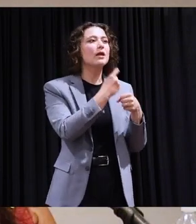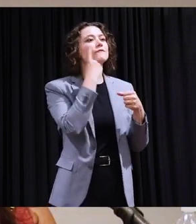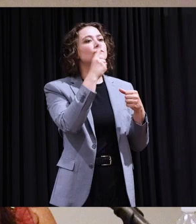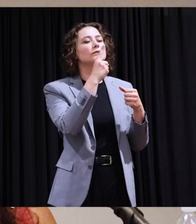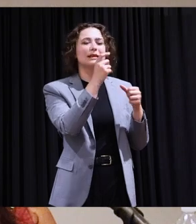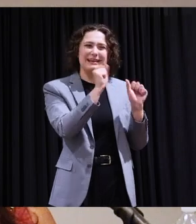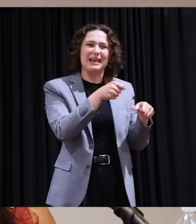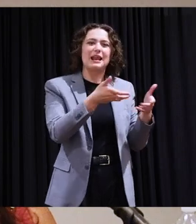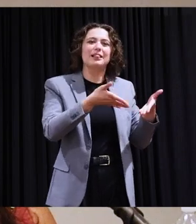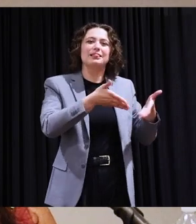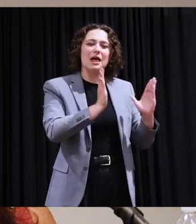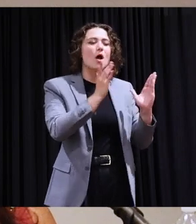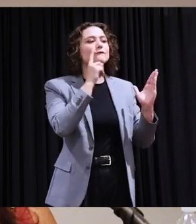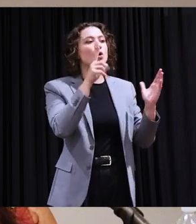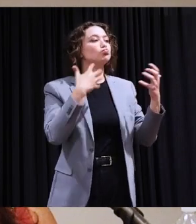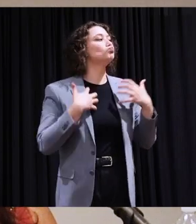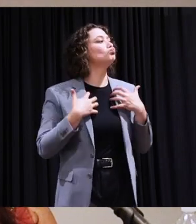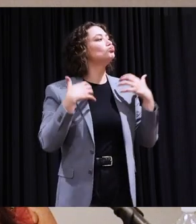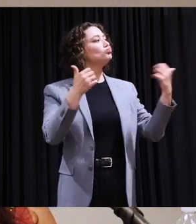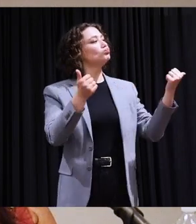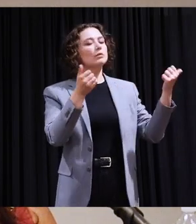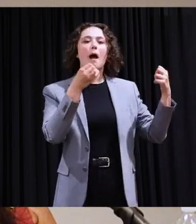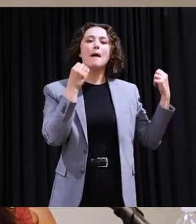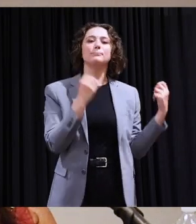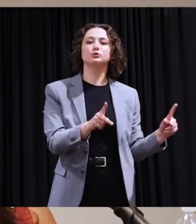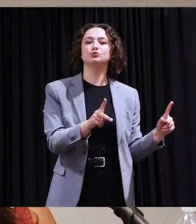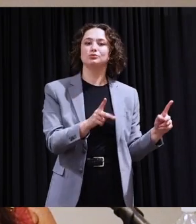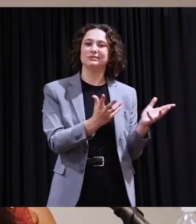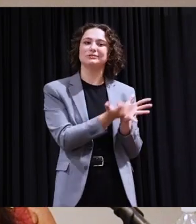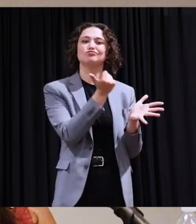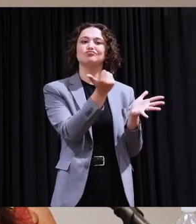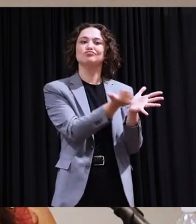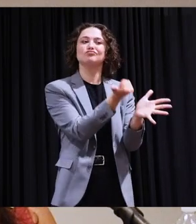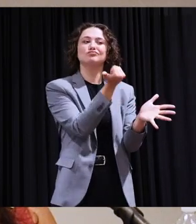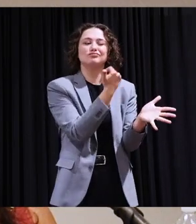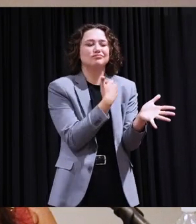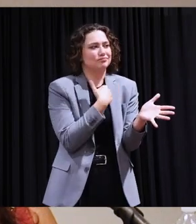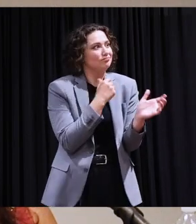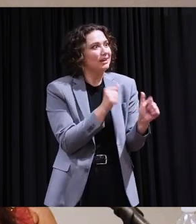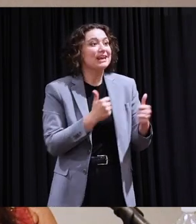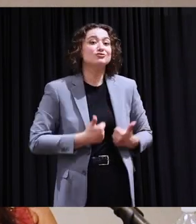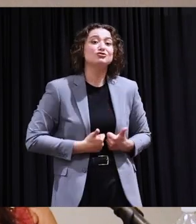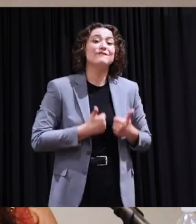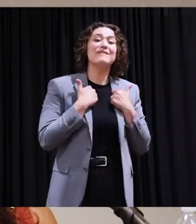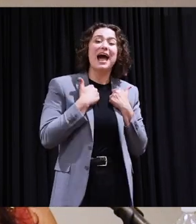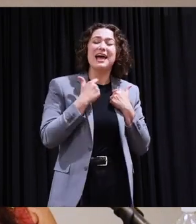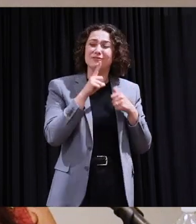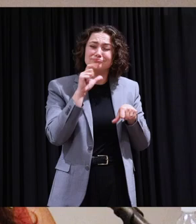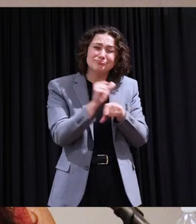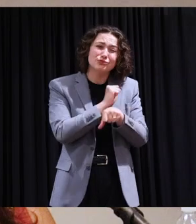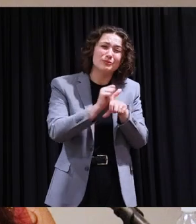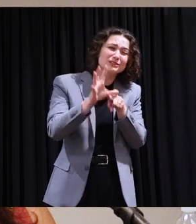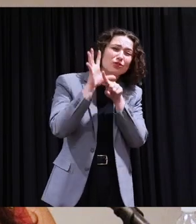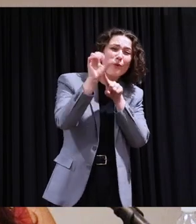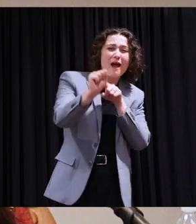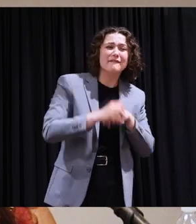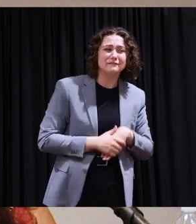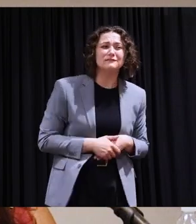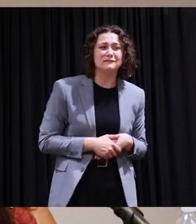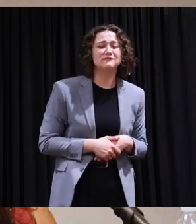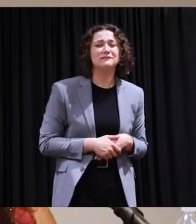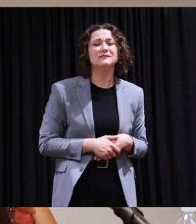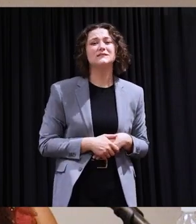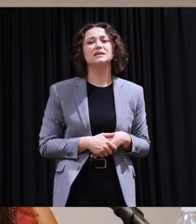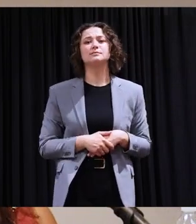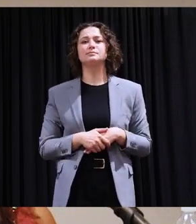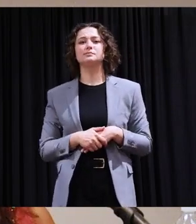survive, and allow for opportunities for me to be able to survive and thrive. Can I add to that